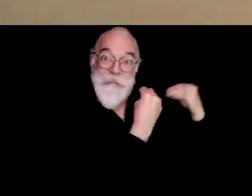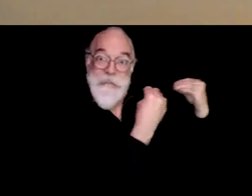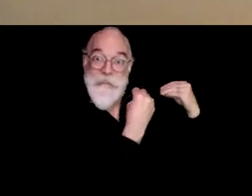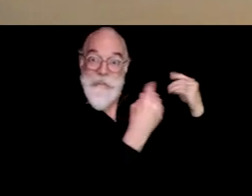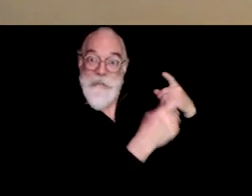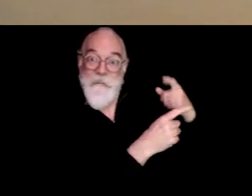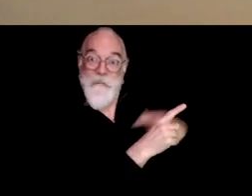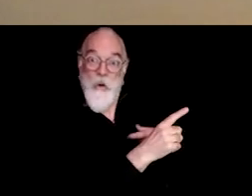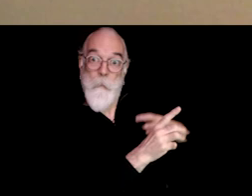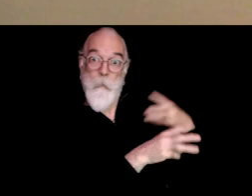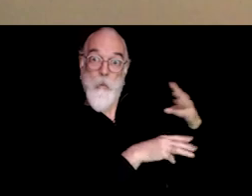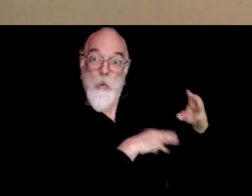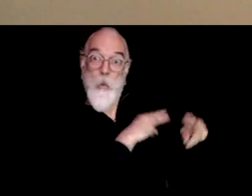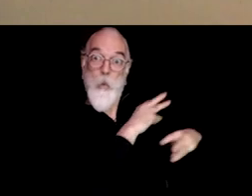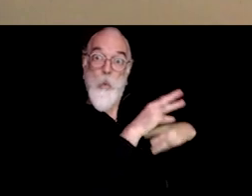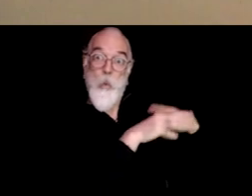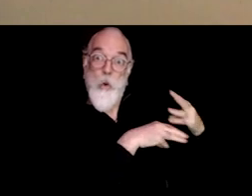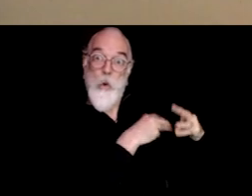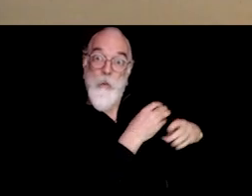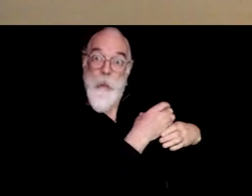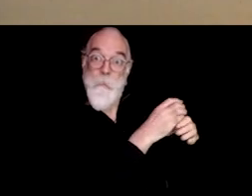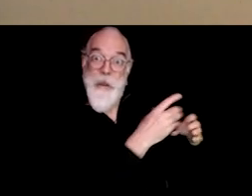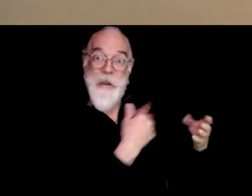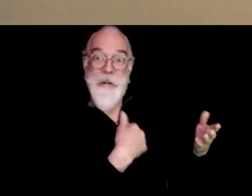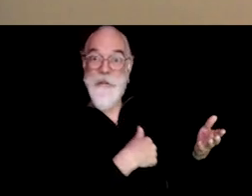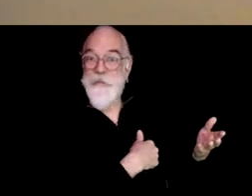from creation.